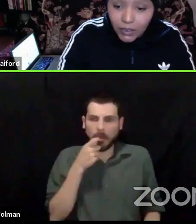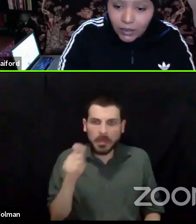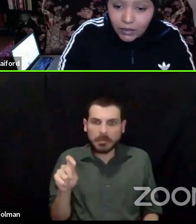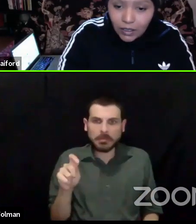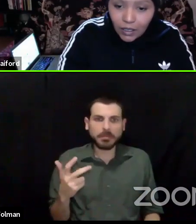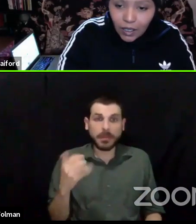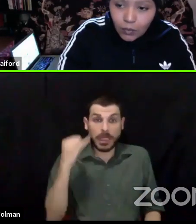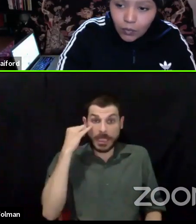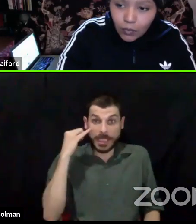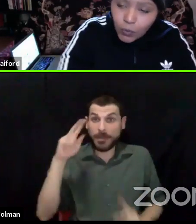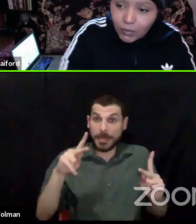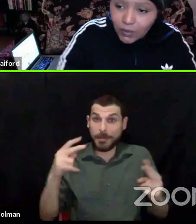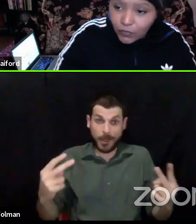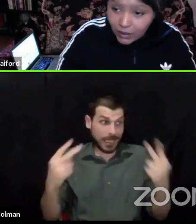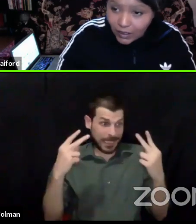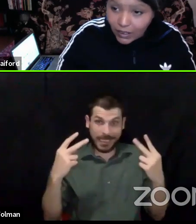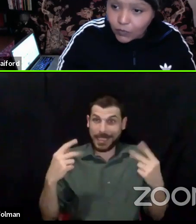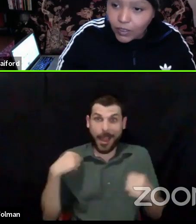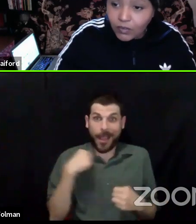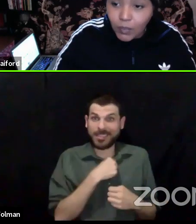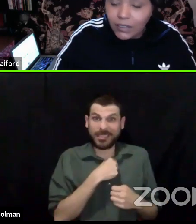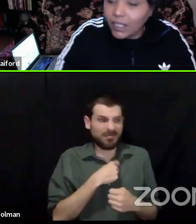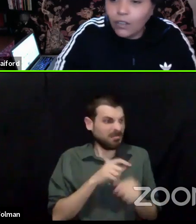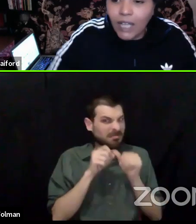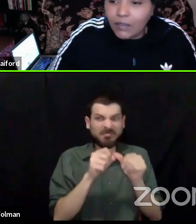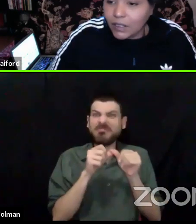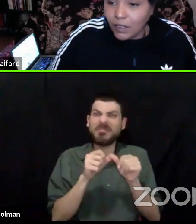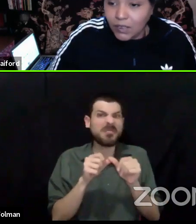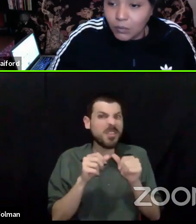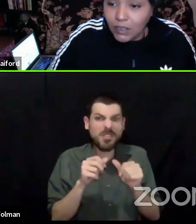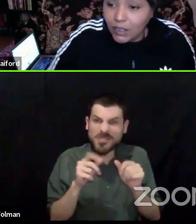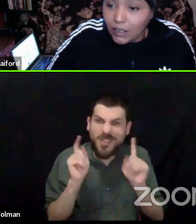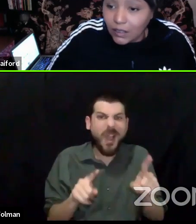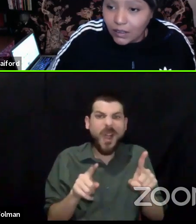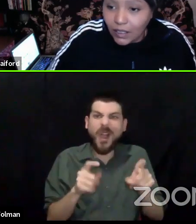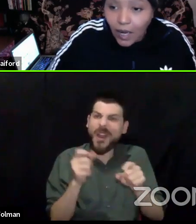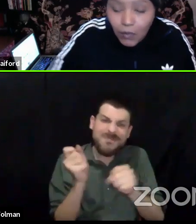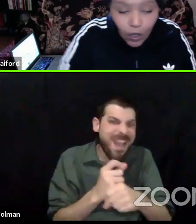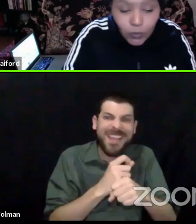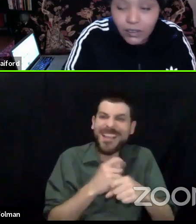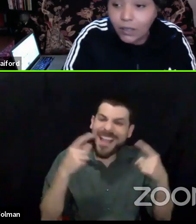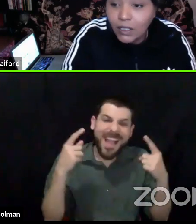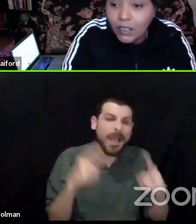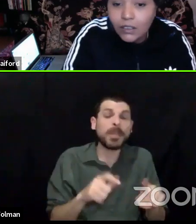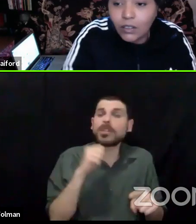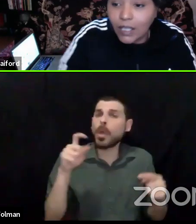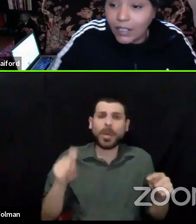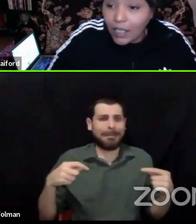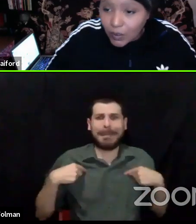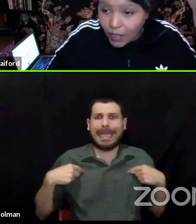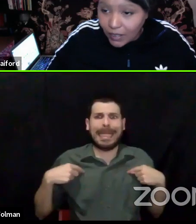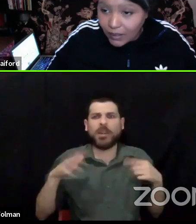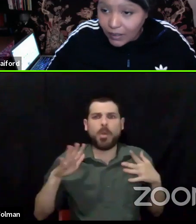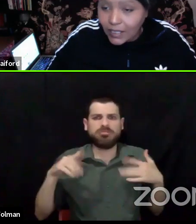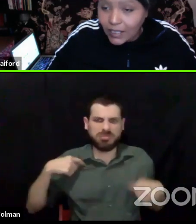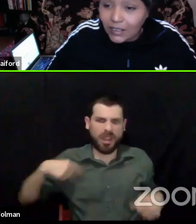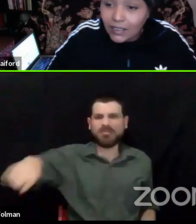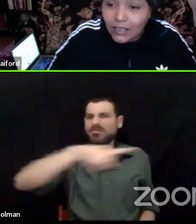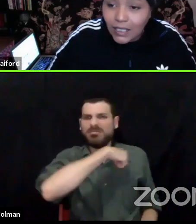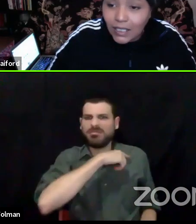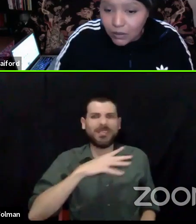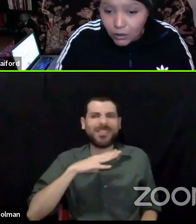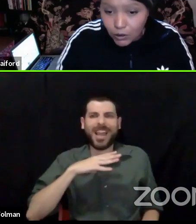our being, open up the floodgates for everybody. They don't have to come to me to get anything. I'm gonna open it up so that everybody has